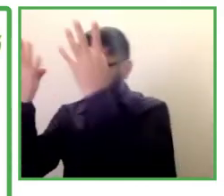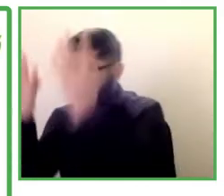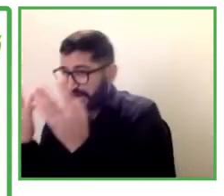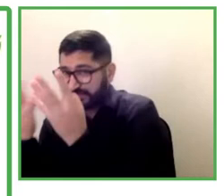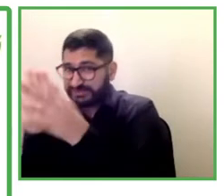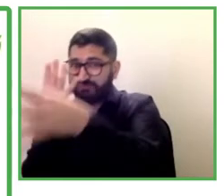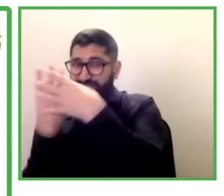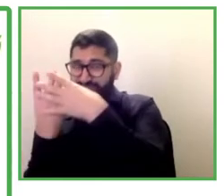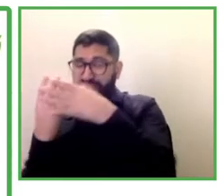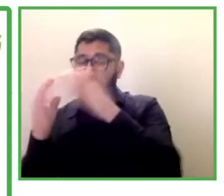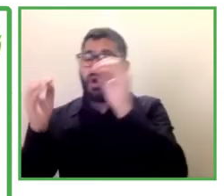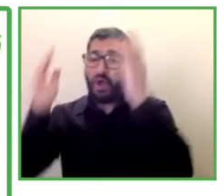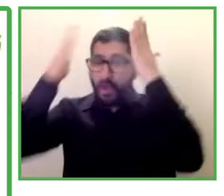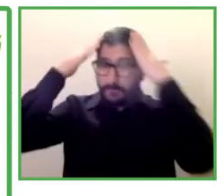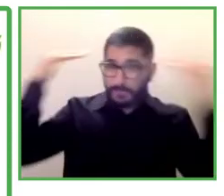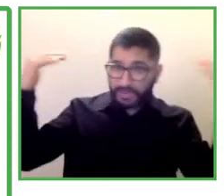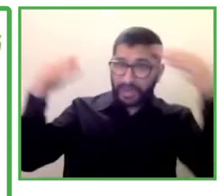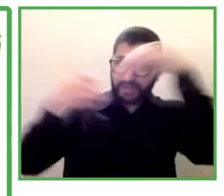give us their opinion.